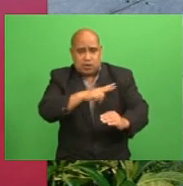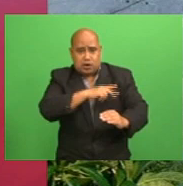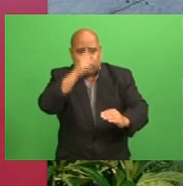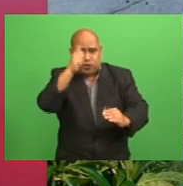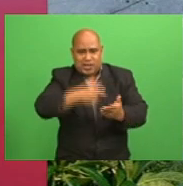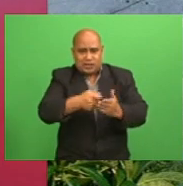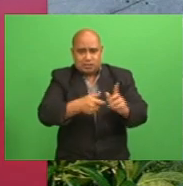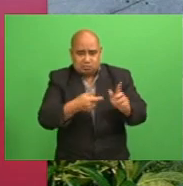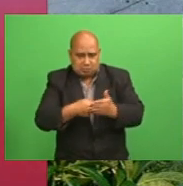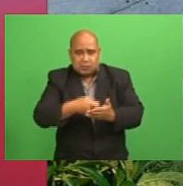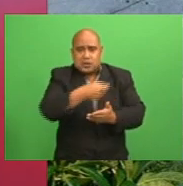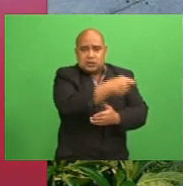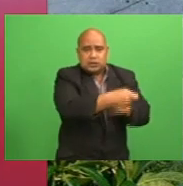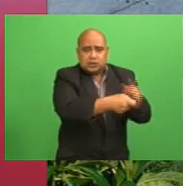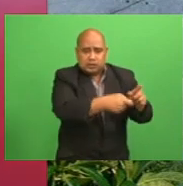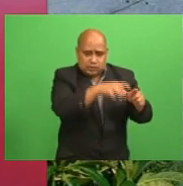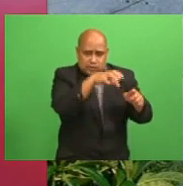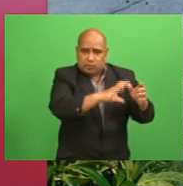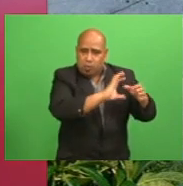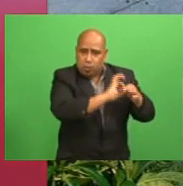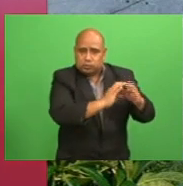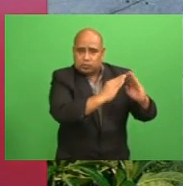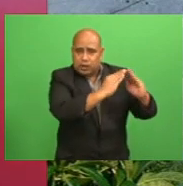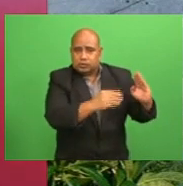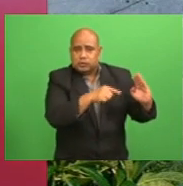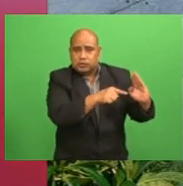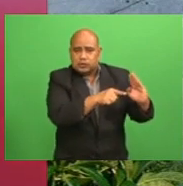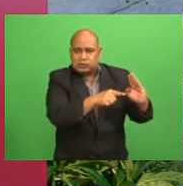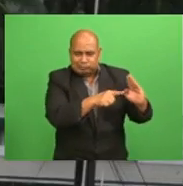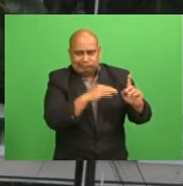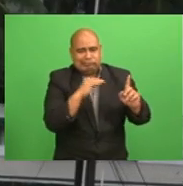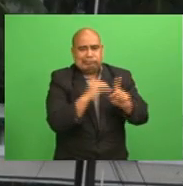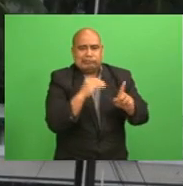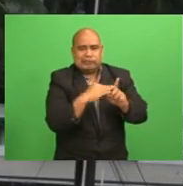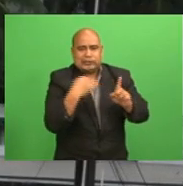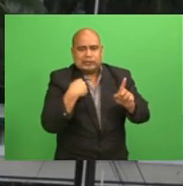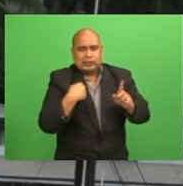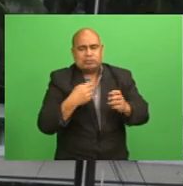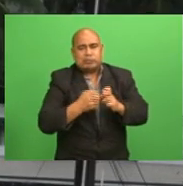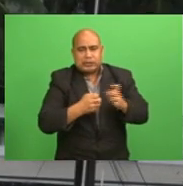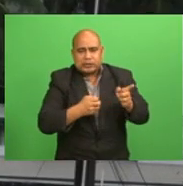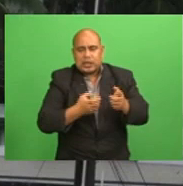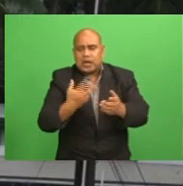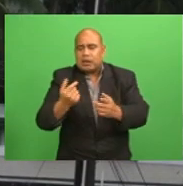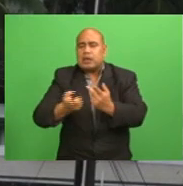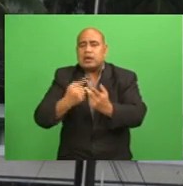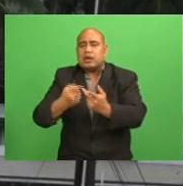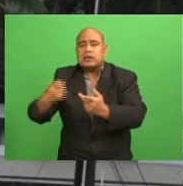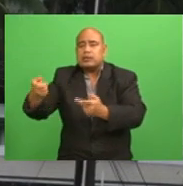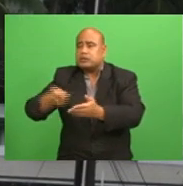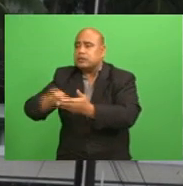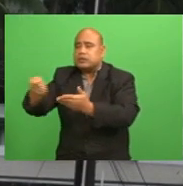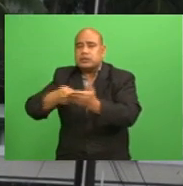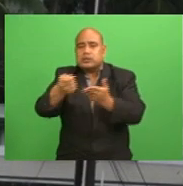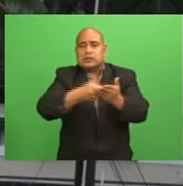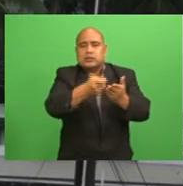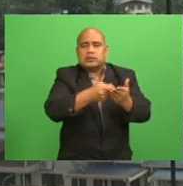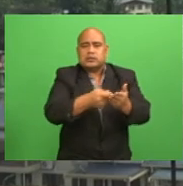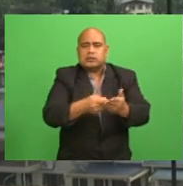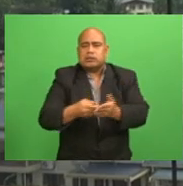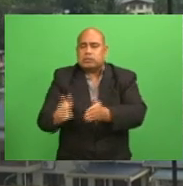deferment because of the fact that some of the tenants have either moved into lower properties, rental properties, or moved to their